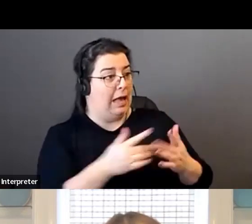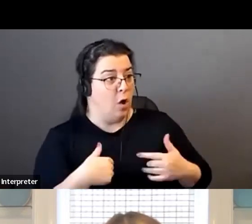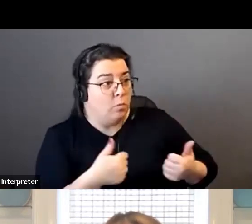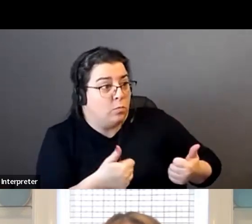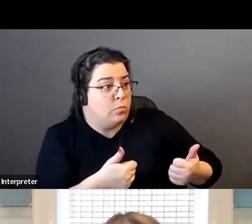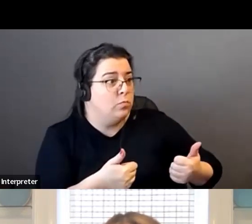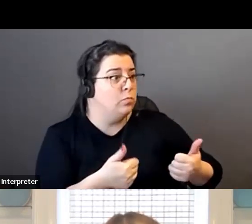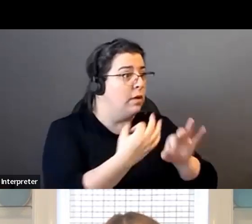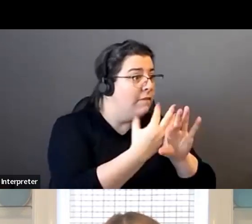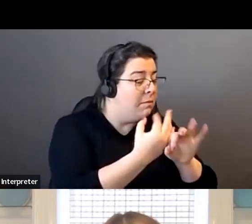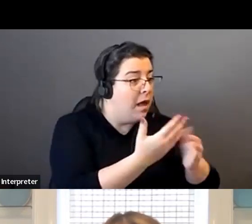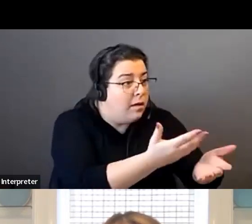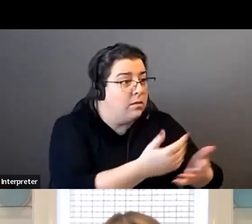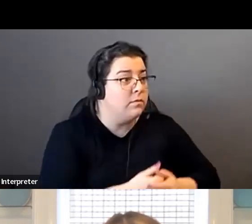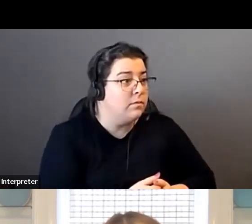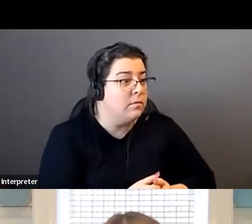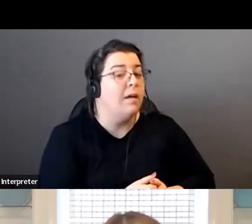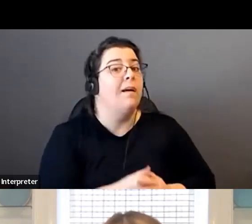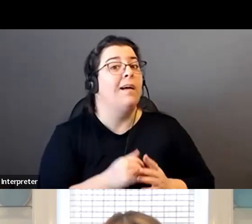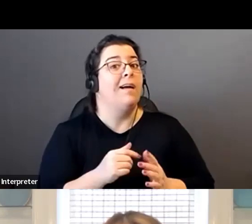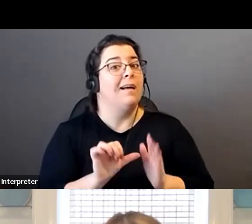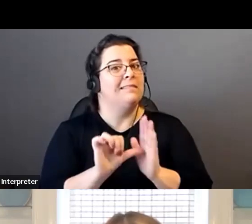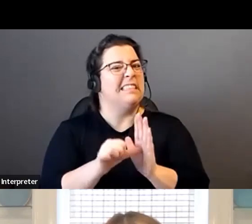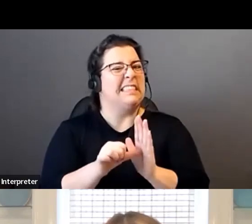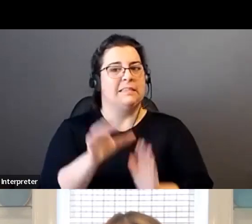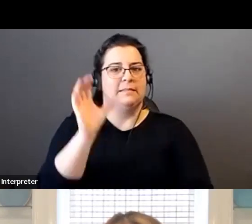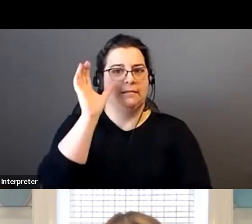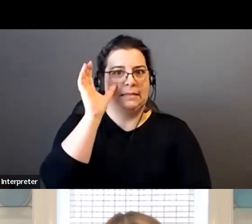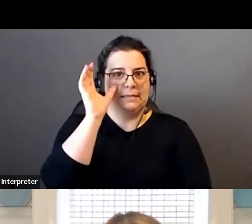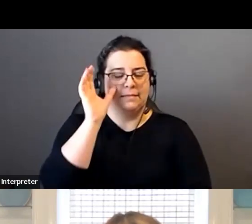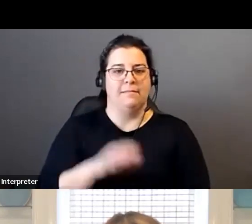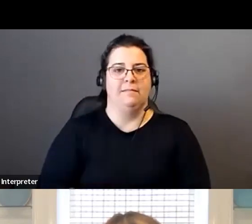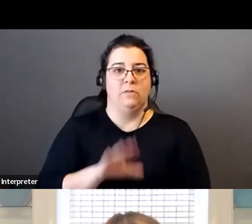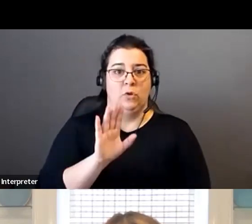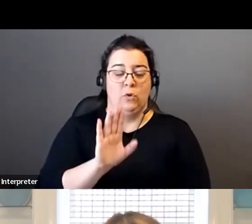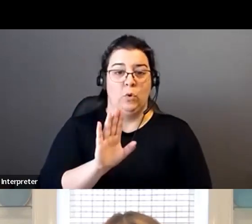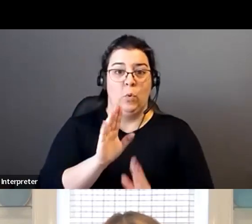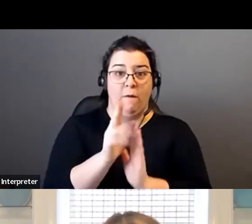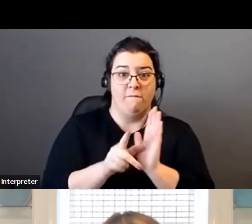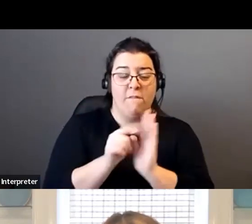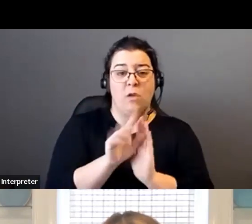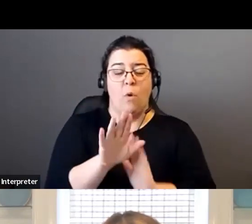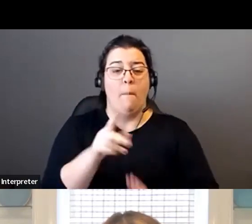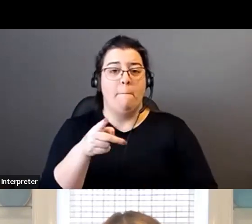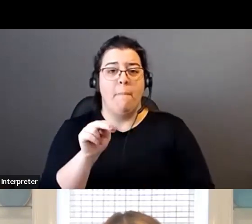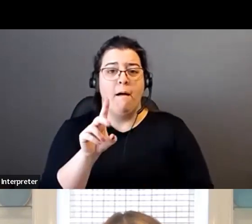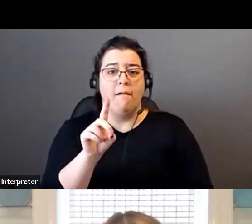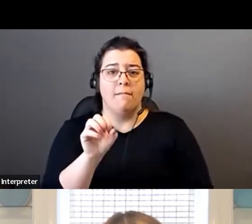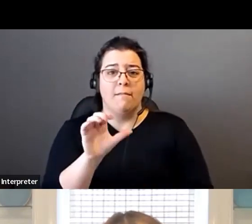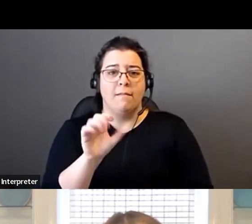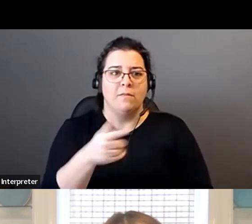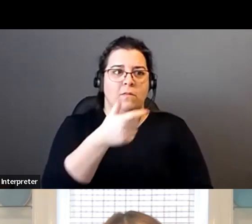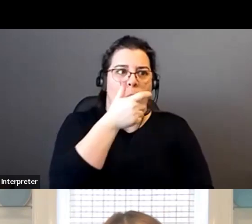ask how you do. Again, listen to your recordings. One of the key things that I do is